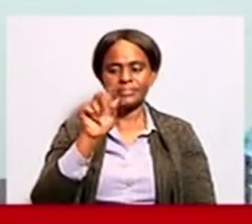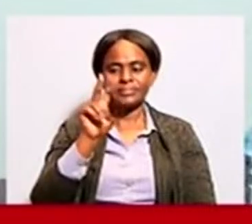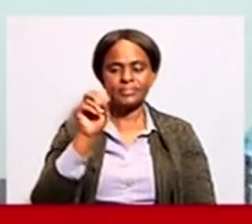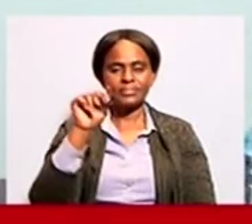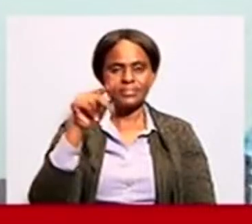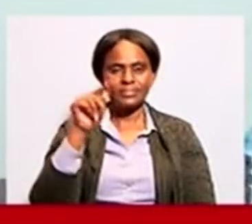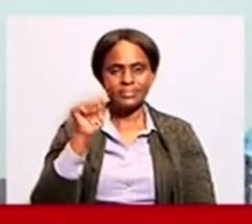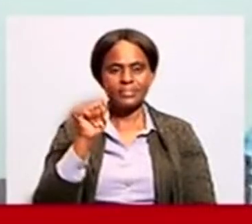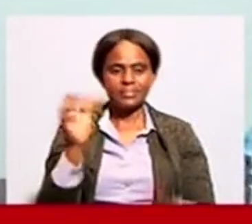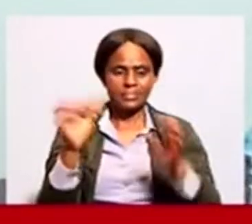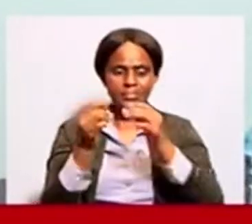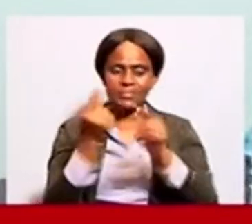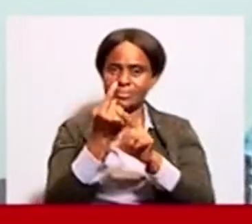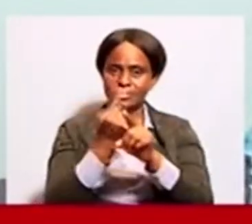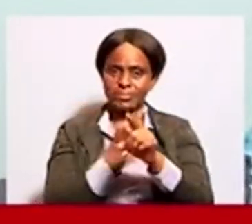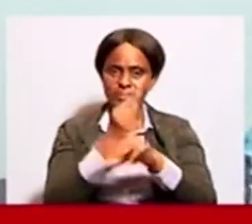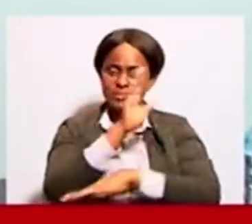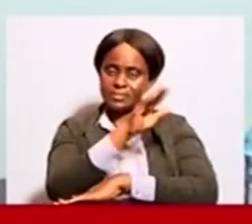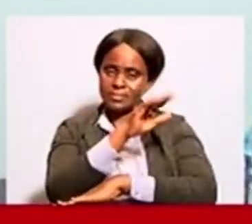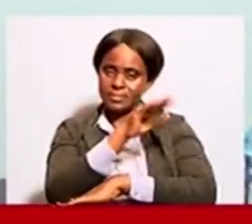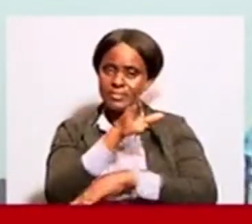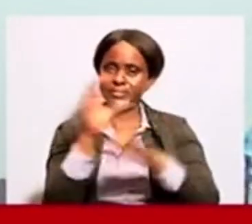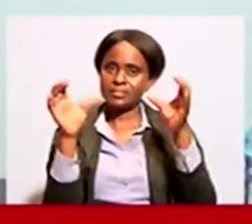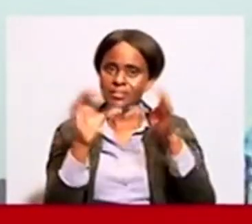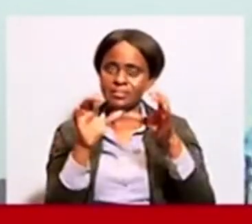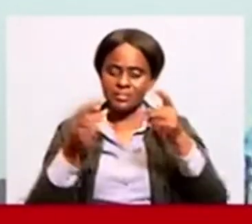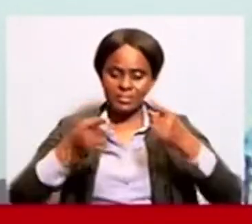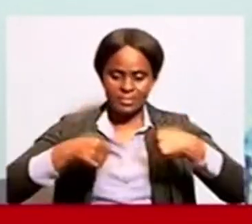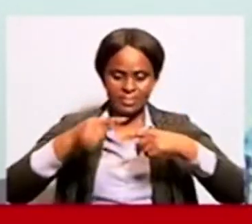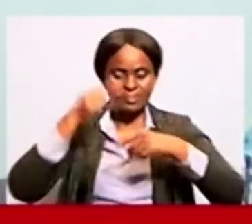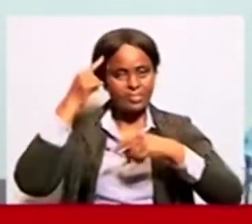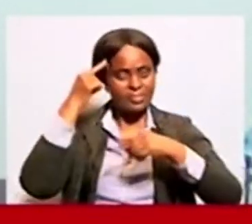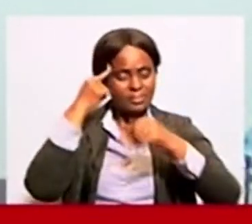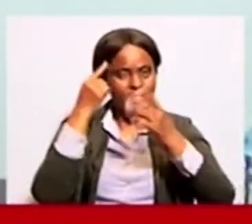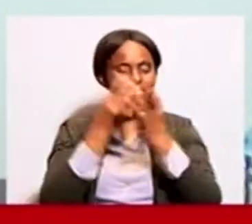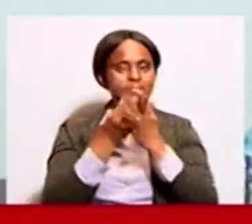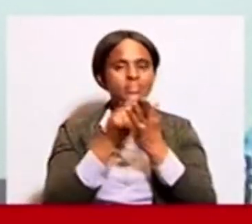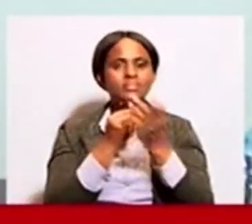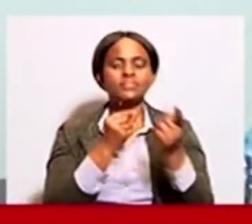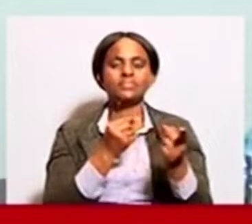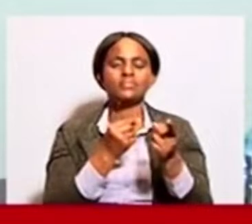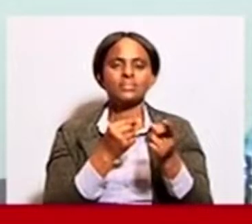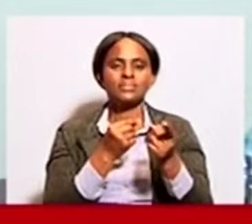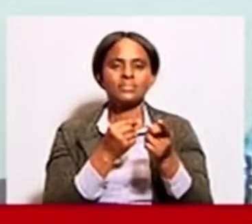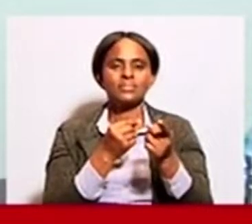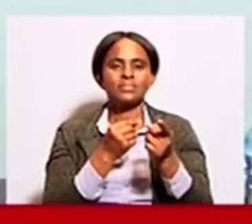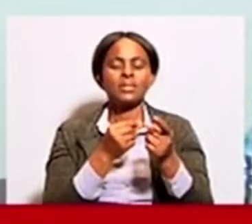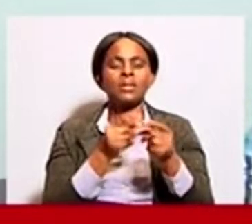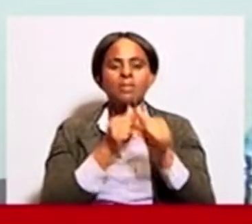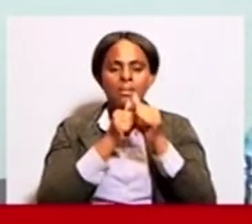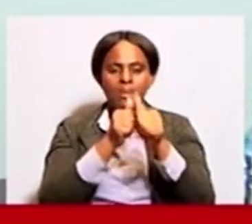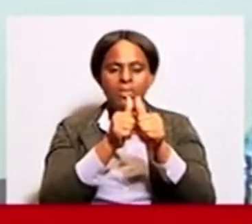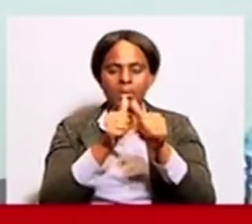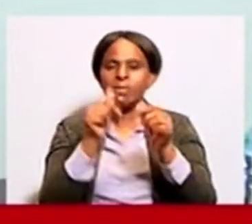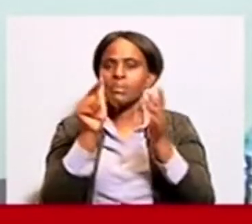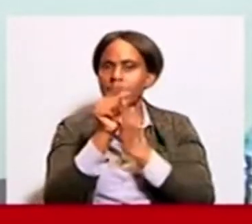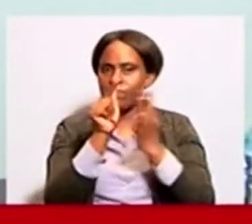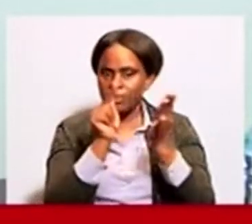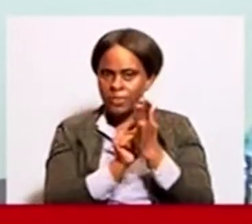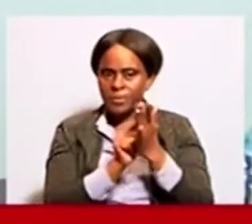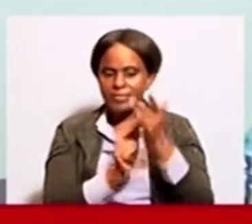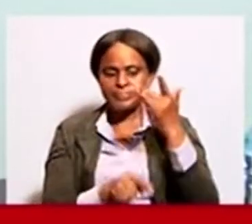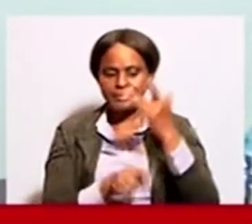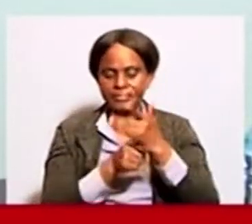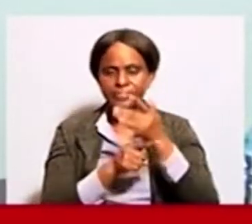the committee appearing before this afternoon, the Committee on Local Government Accounts. As per tradition, Town